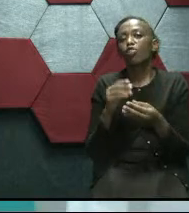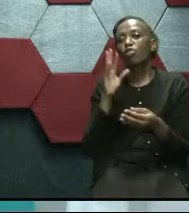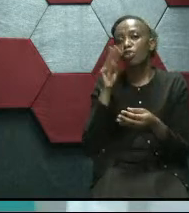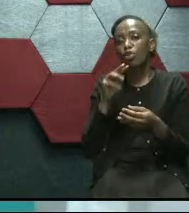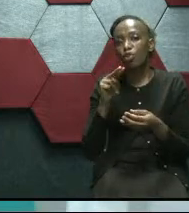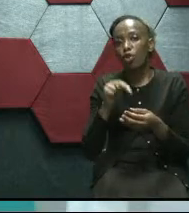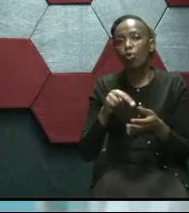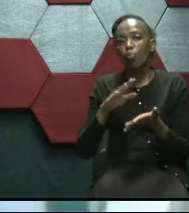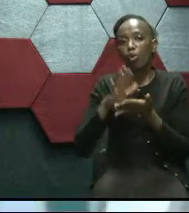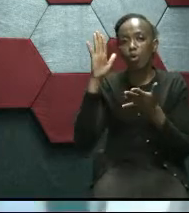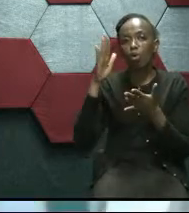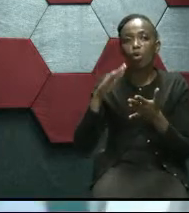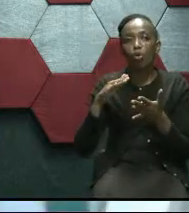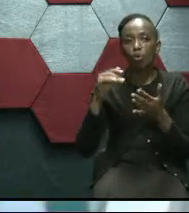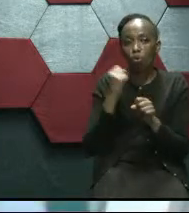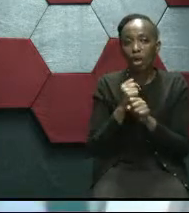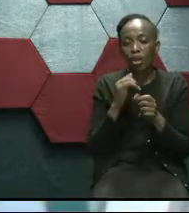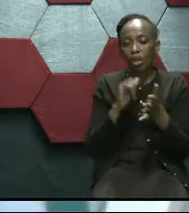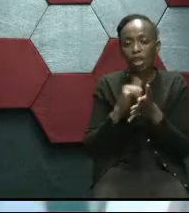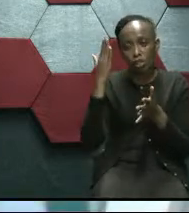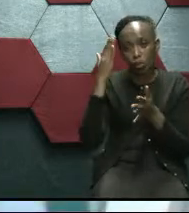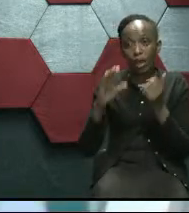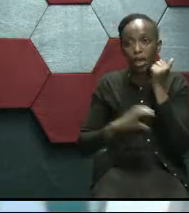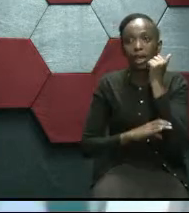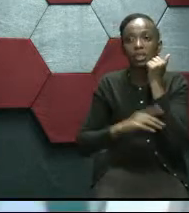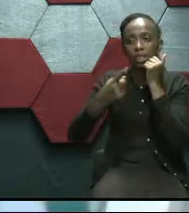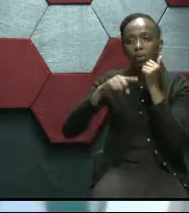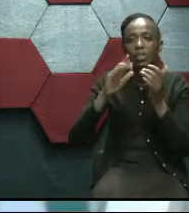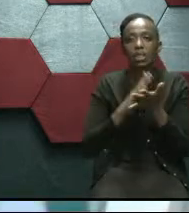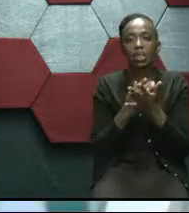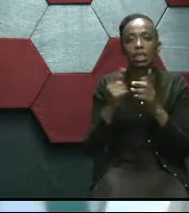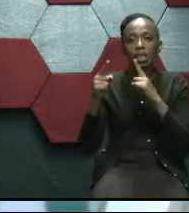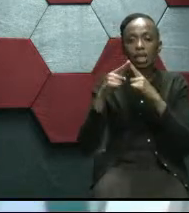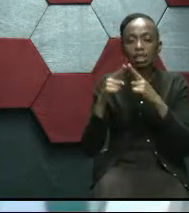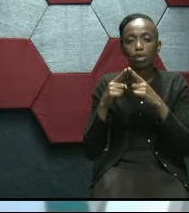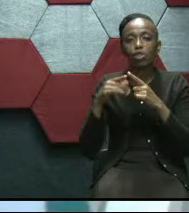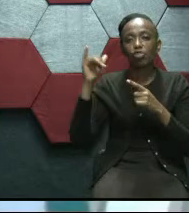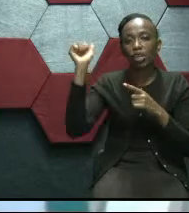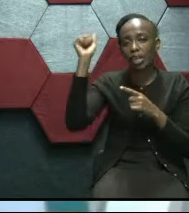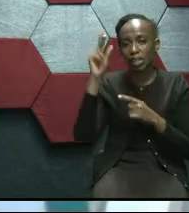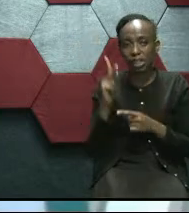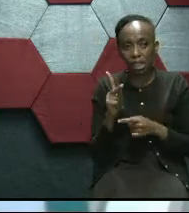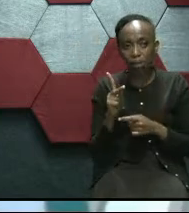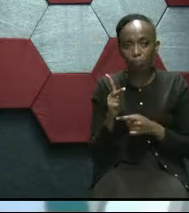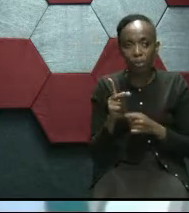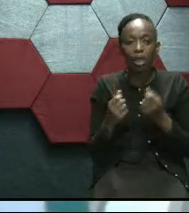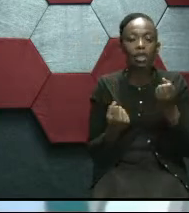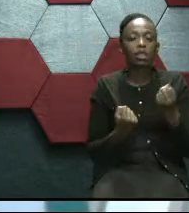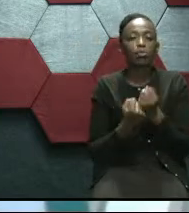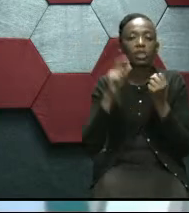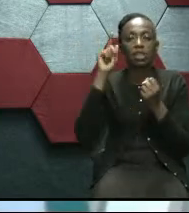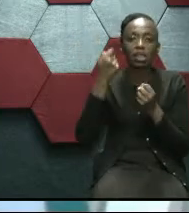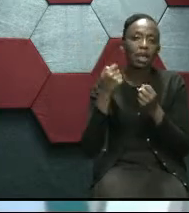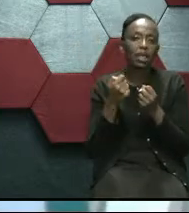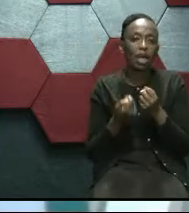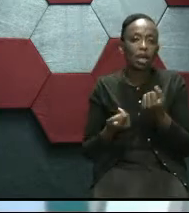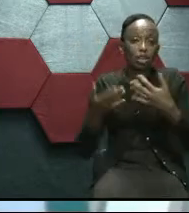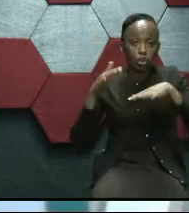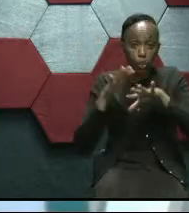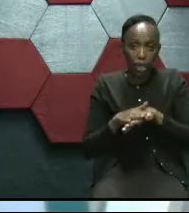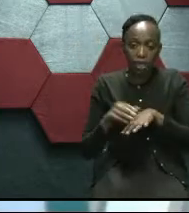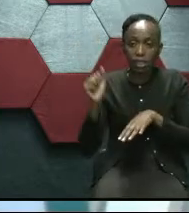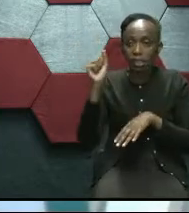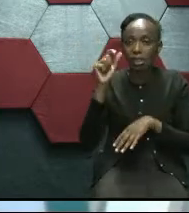important work. This is why Ireland is sharing our experience of Young Scientists Kenya and supporting Kenya to harness STEM